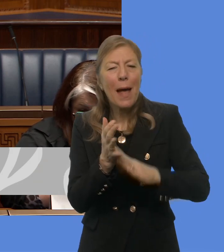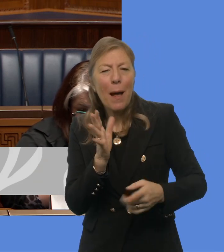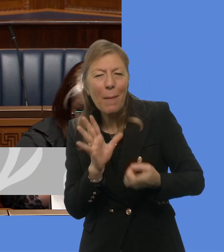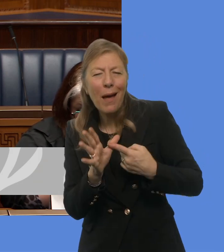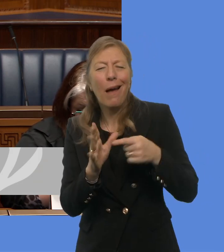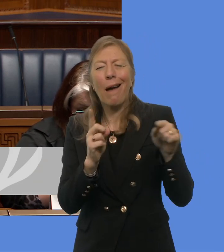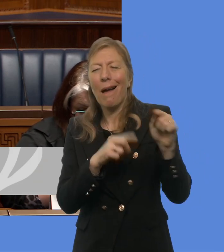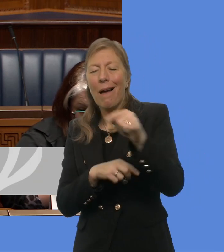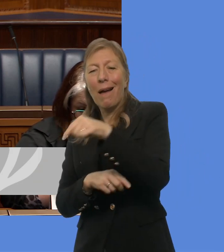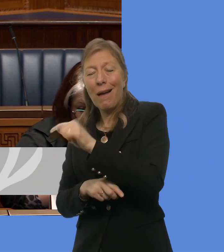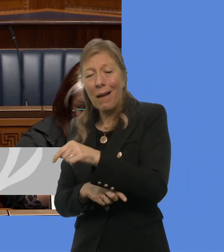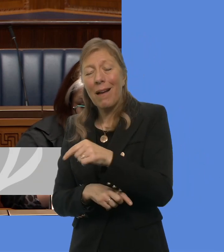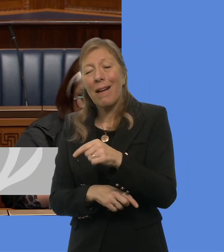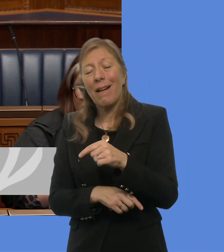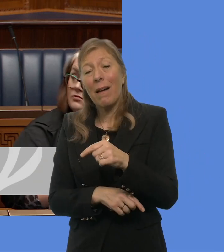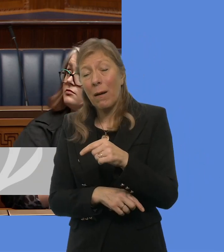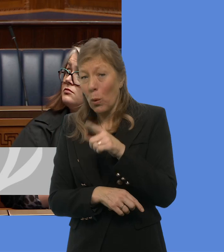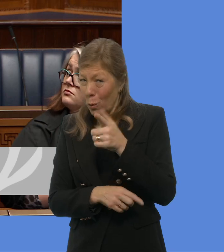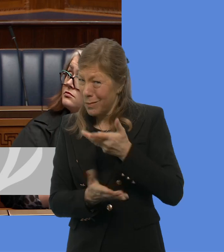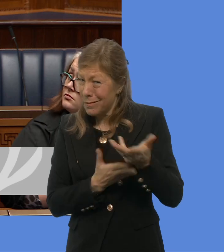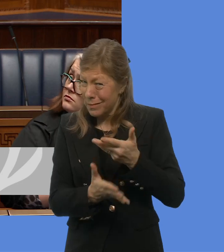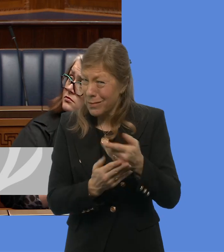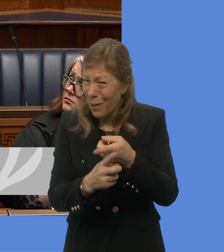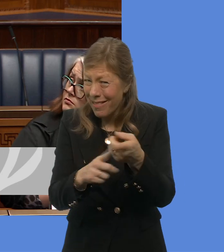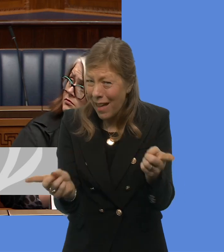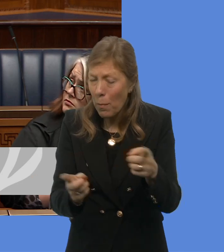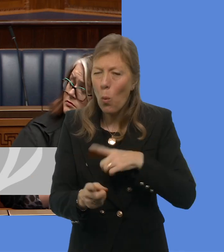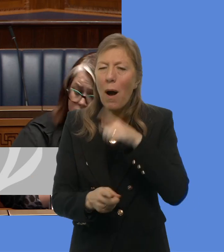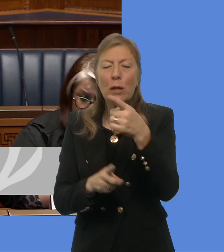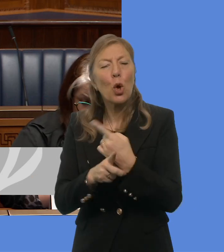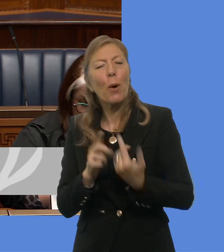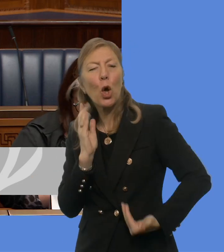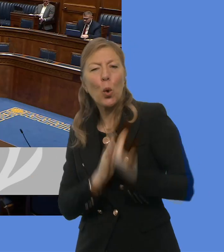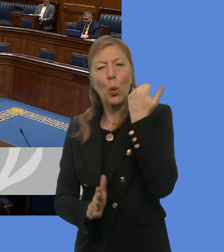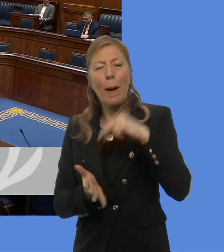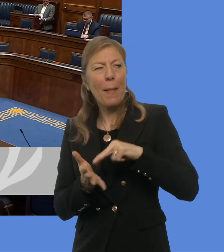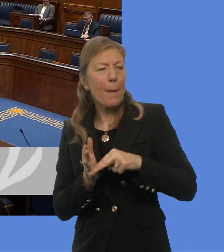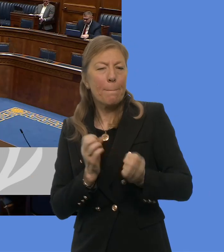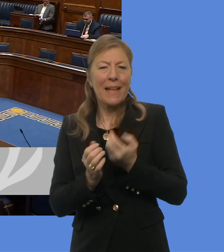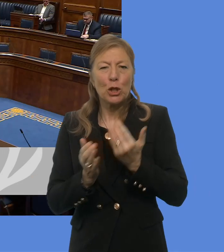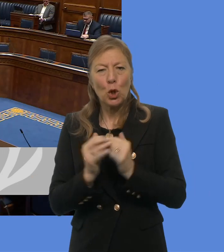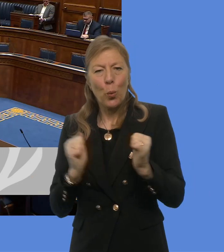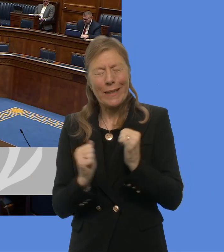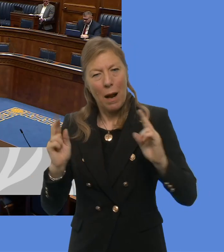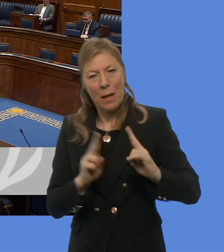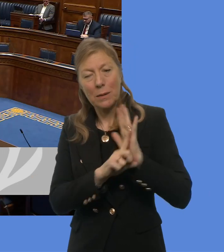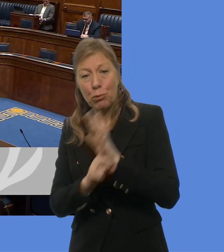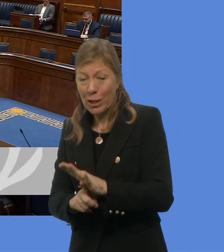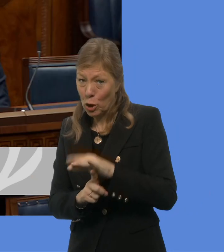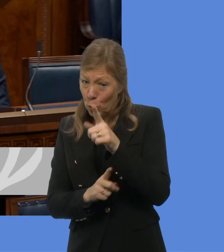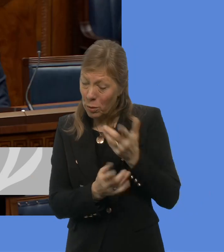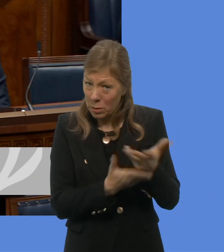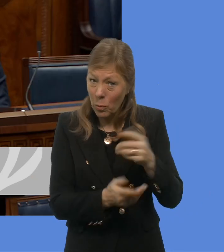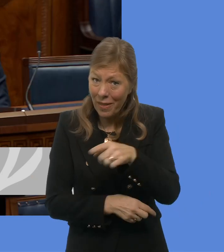future when the Minister starts work on his so-called blank page for winter pressures? I'm very happy to